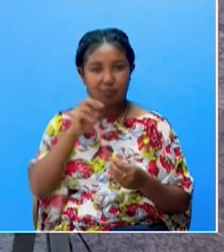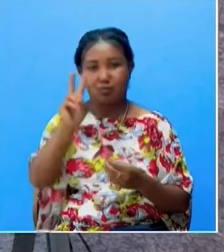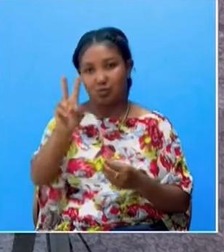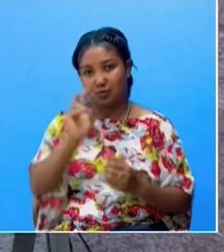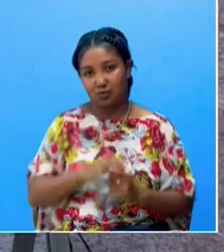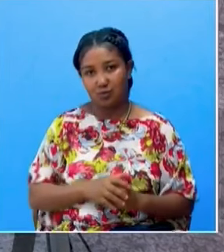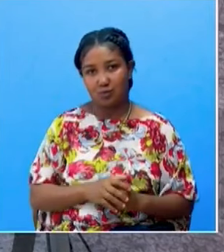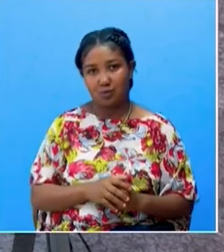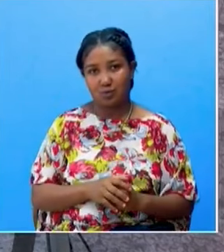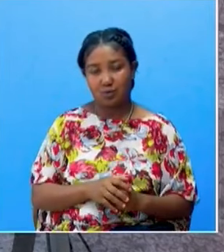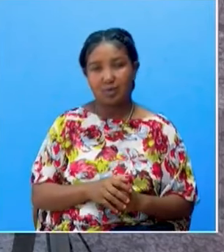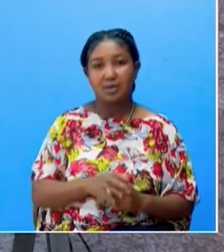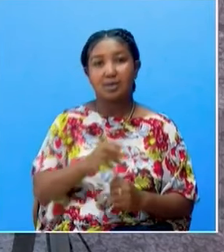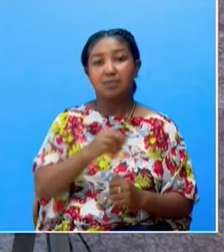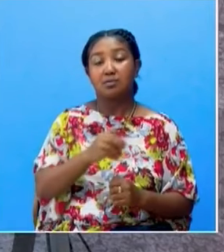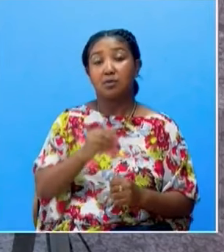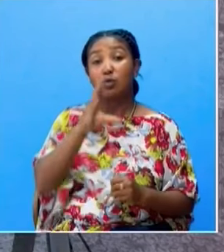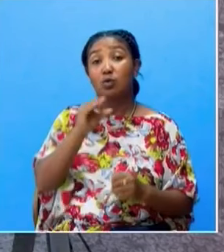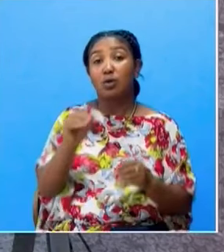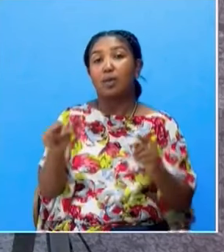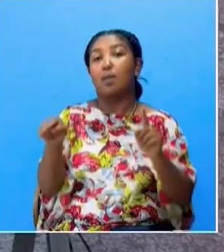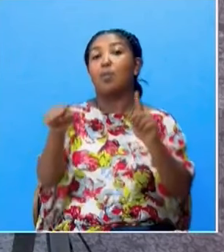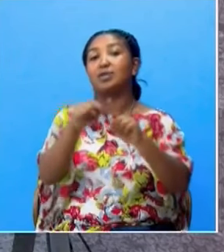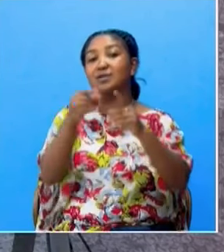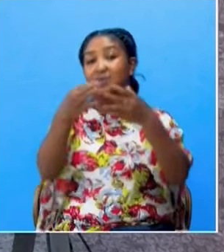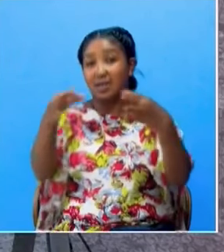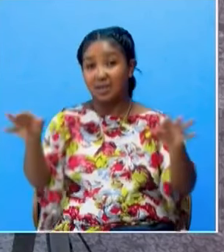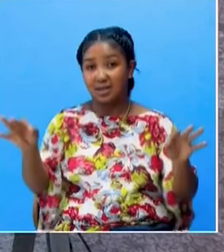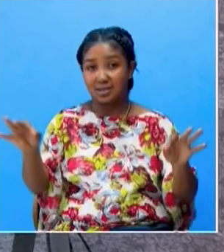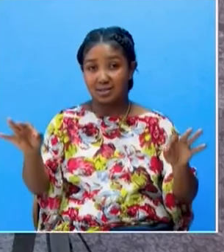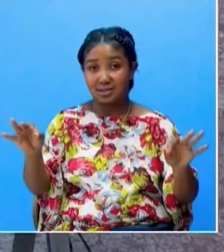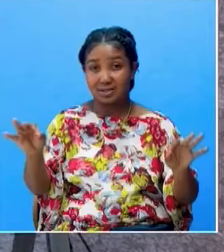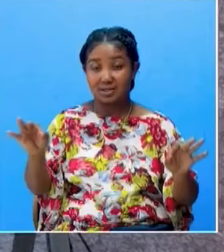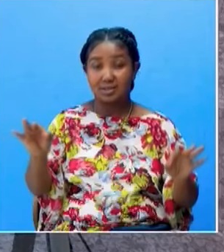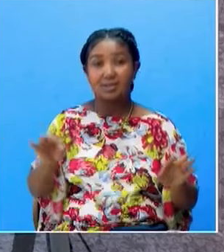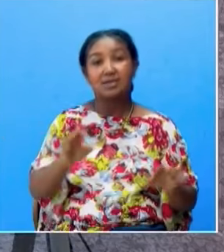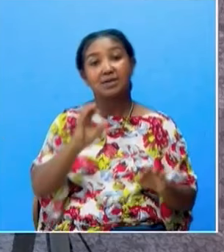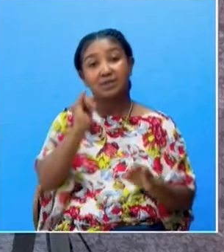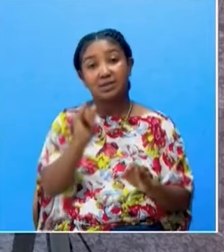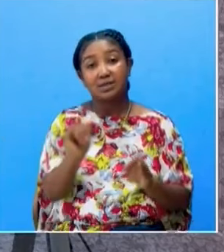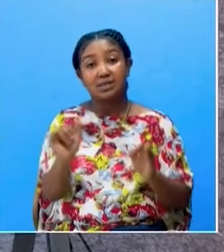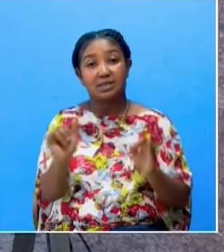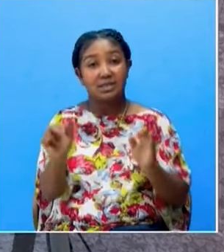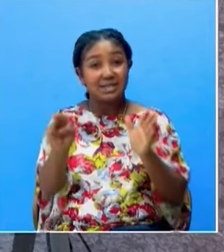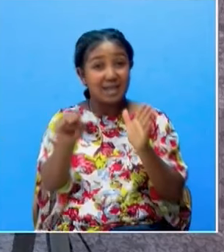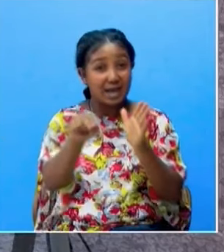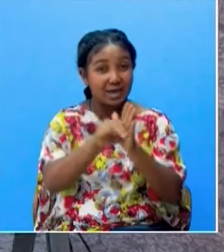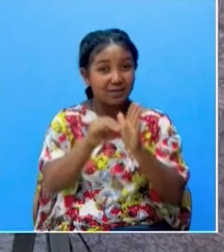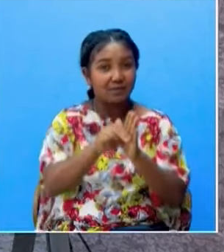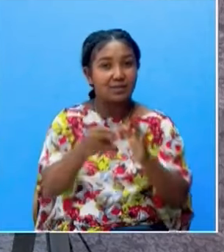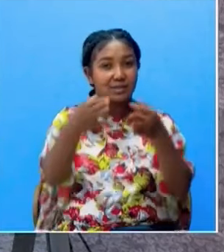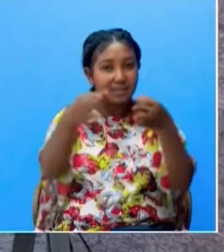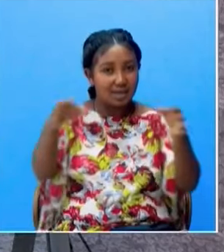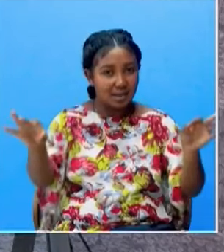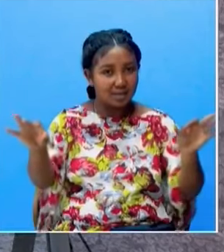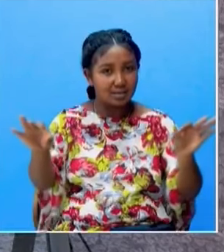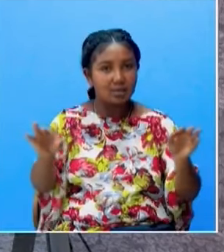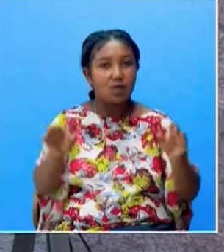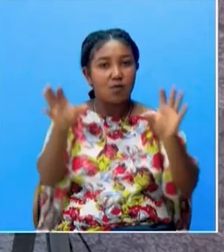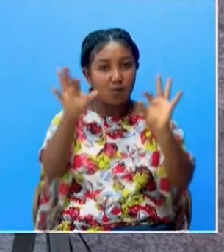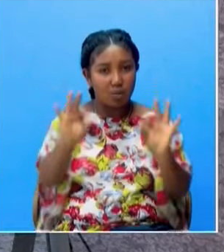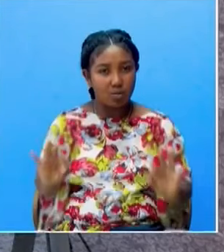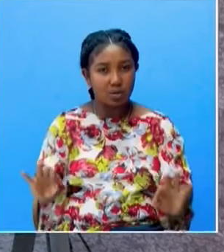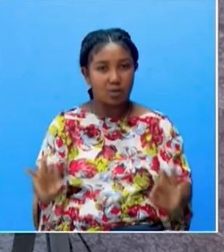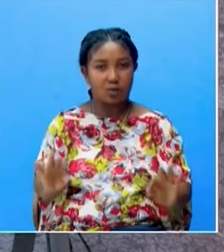to, if we're talking about affirmative sentence. If we're talking about negative sentence, the form should